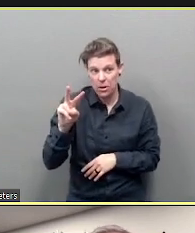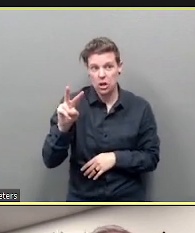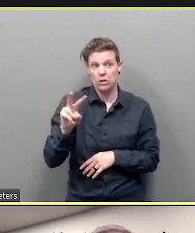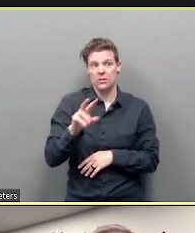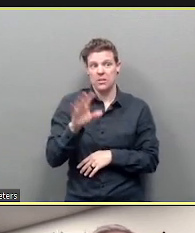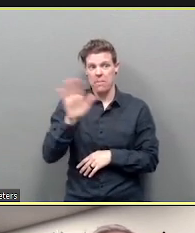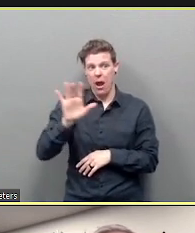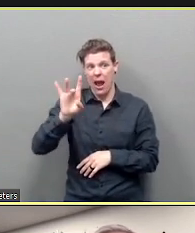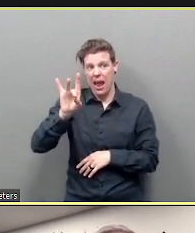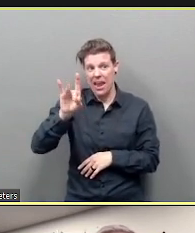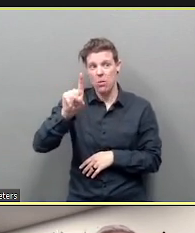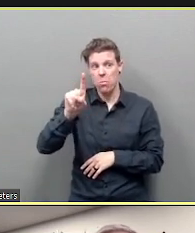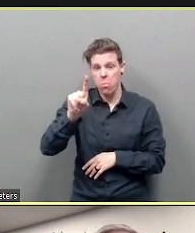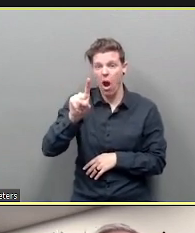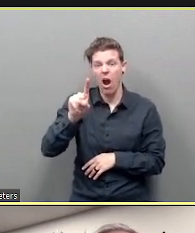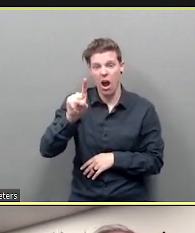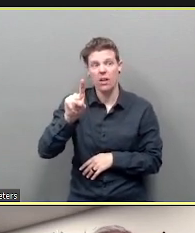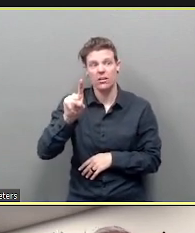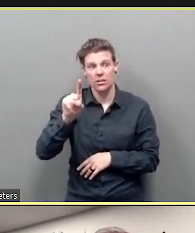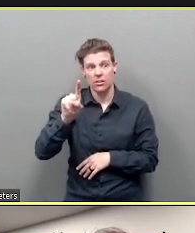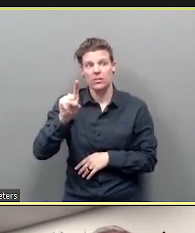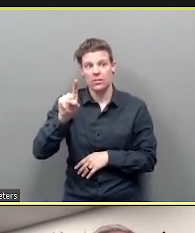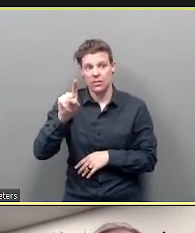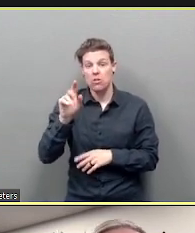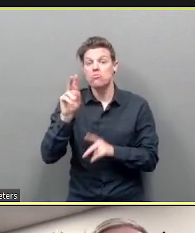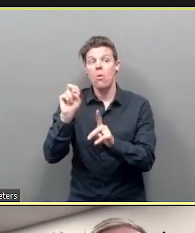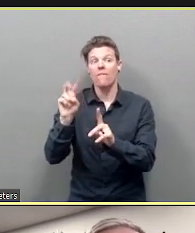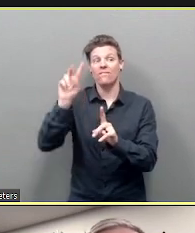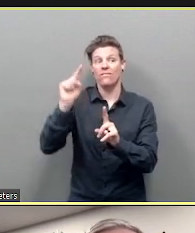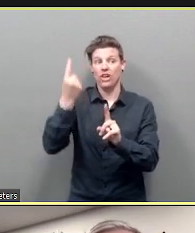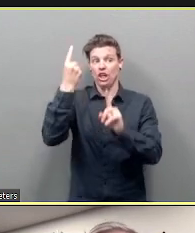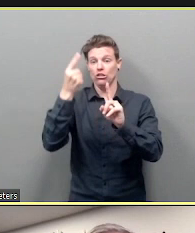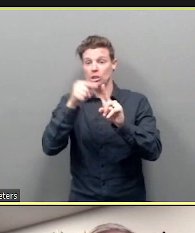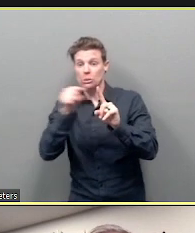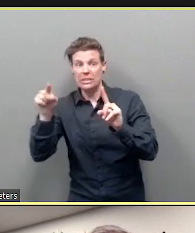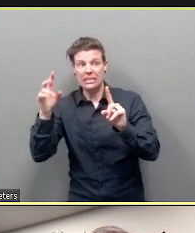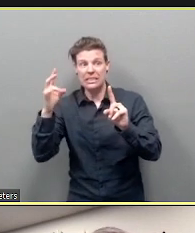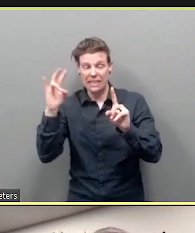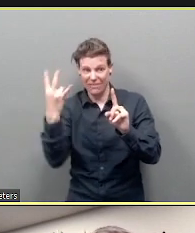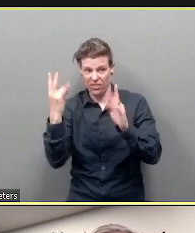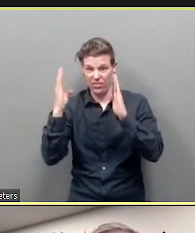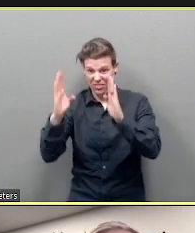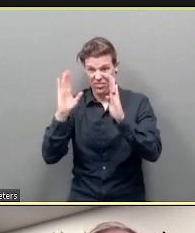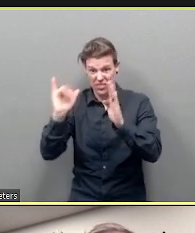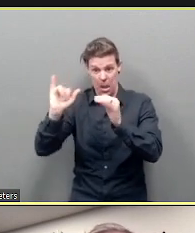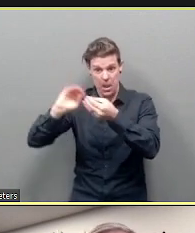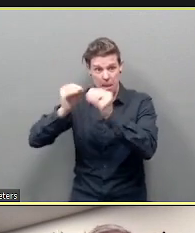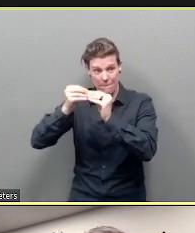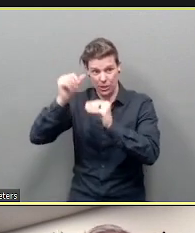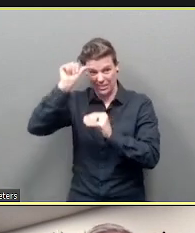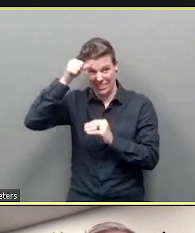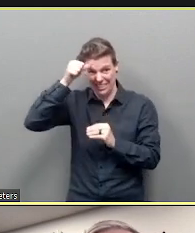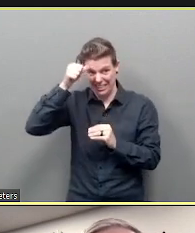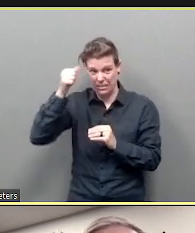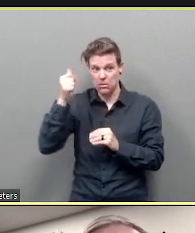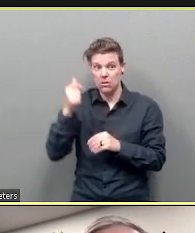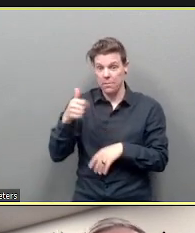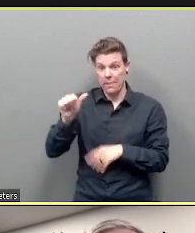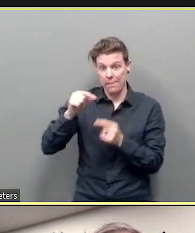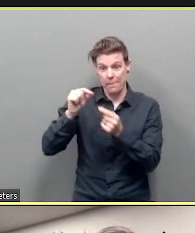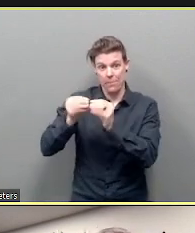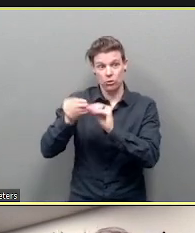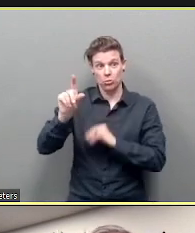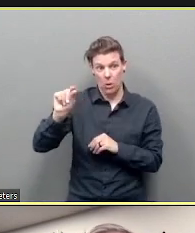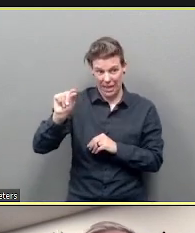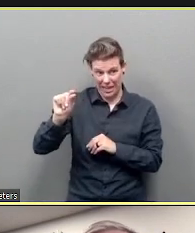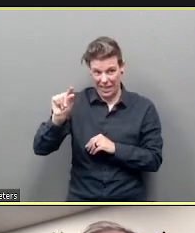there, November 1st through 7th, you remember that number started at 20, and then a couple weeks later it was 40,